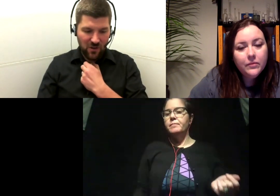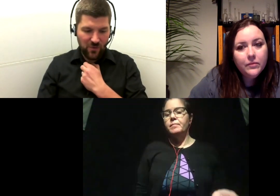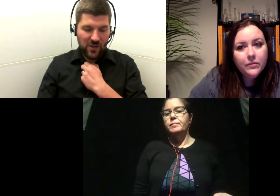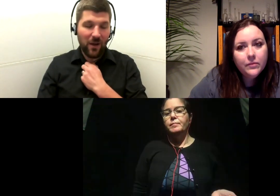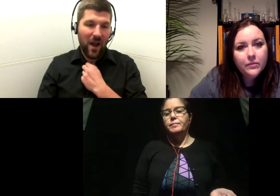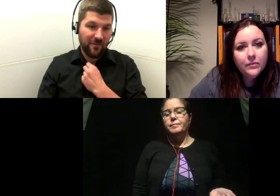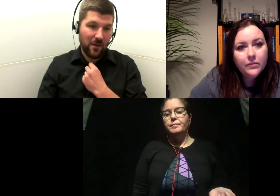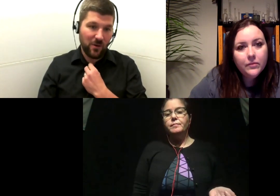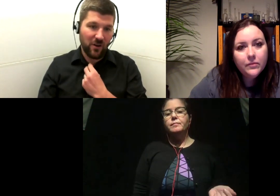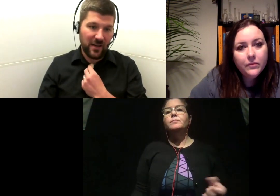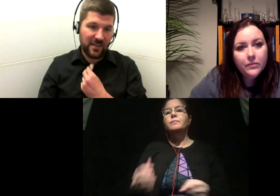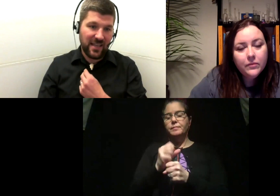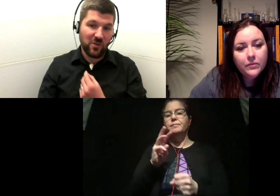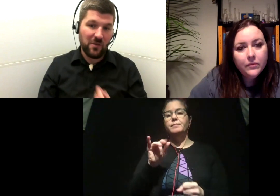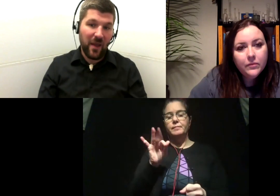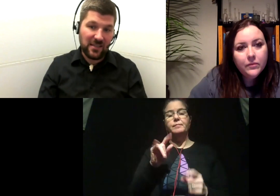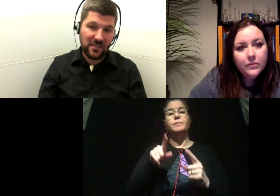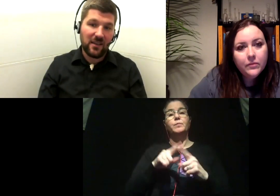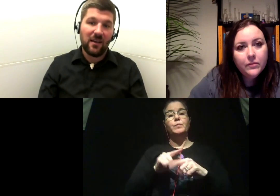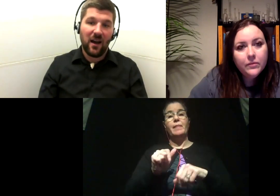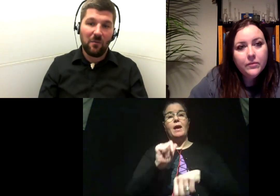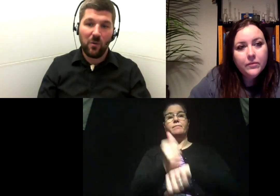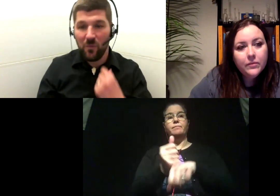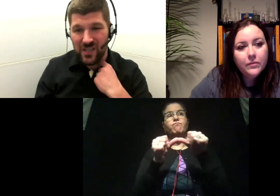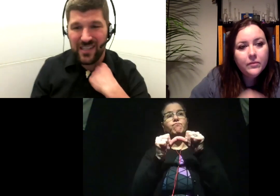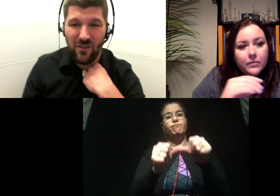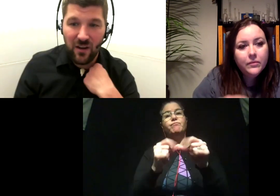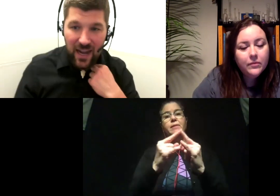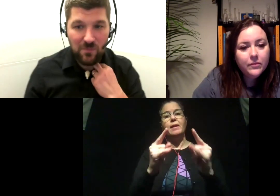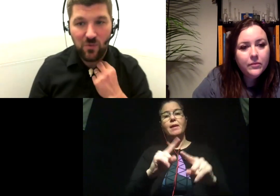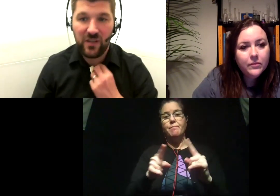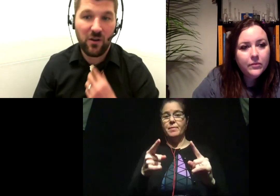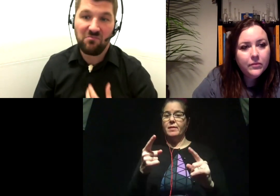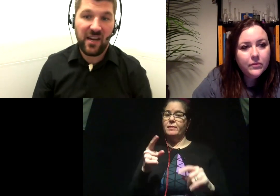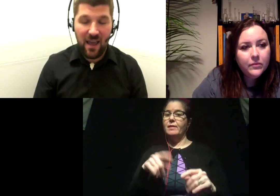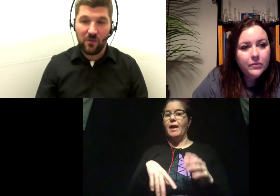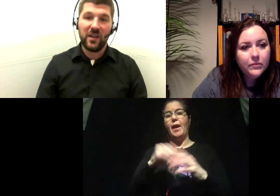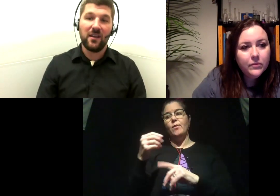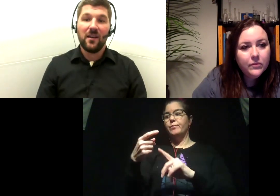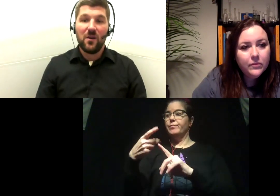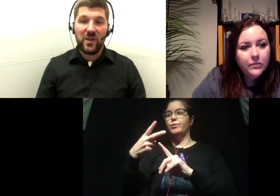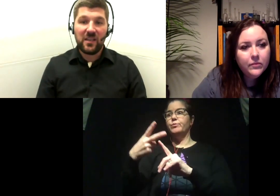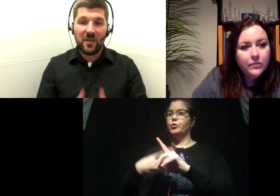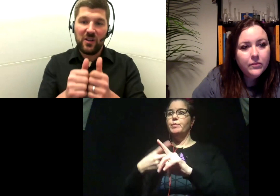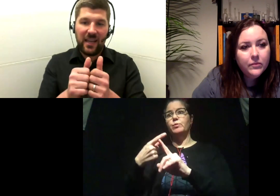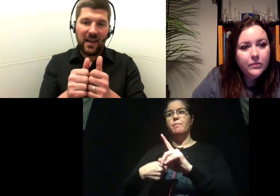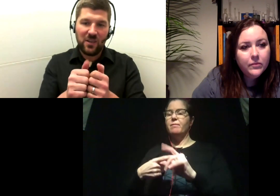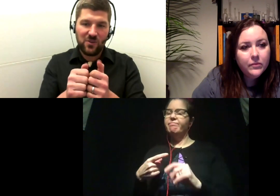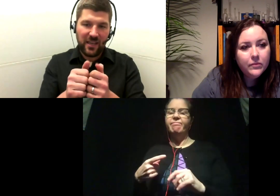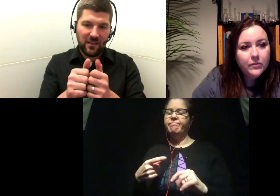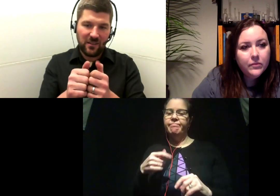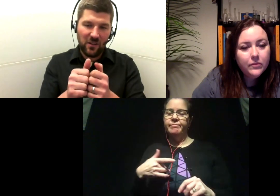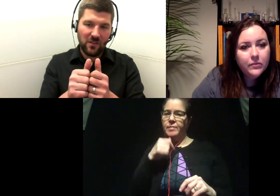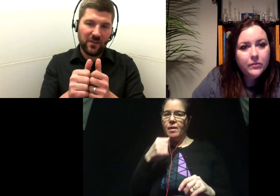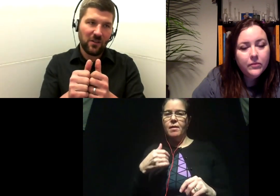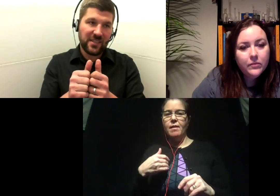And so we do get Wi-Fi when we're in an established base. But when we're just out in our camps, we don't tend to have it. We can communicate. I use like